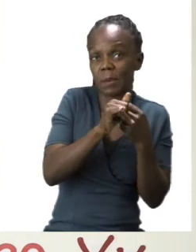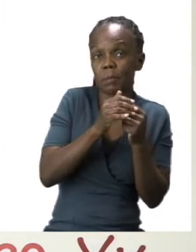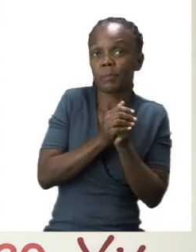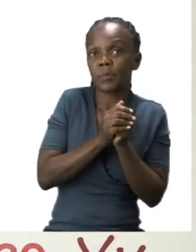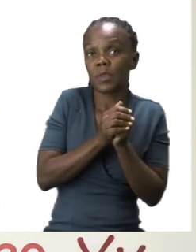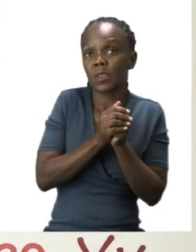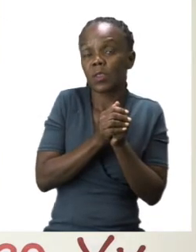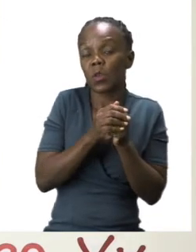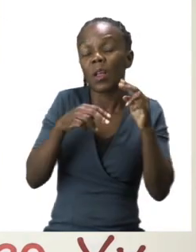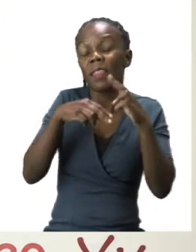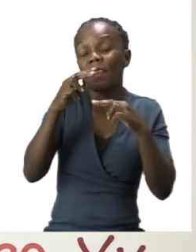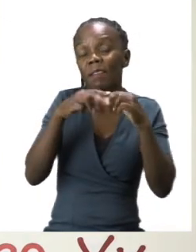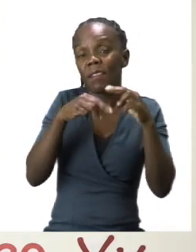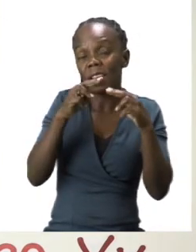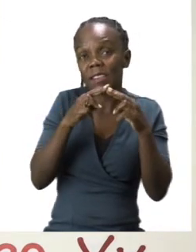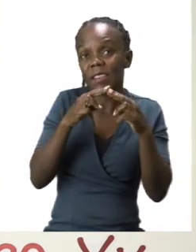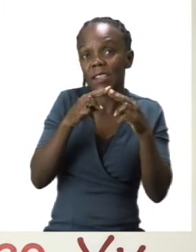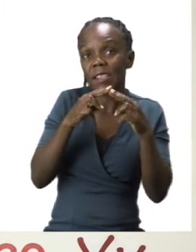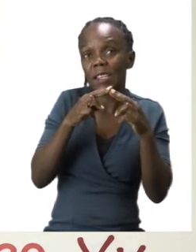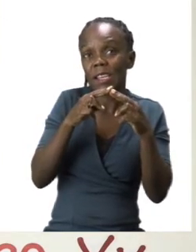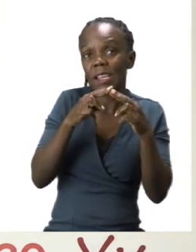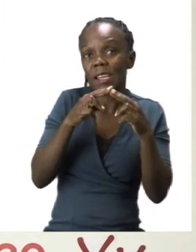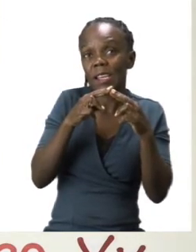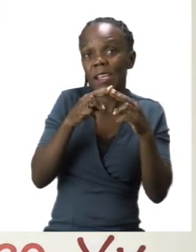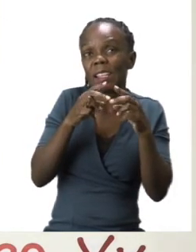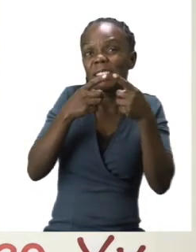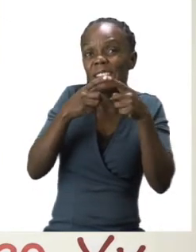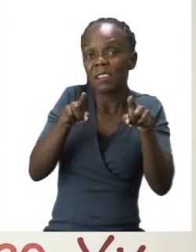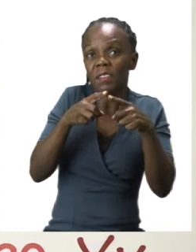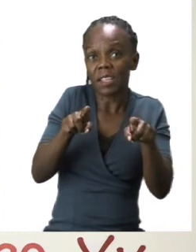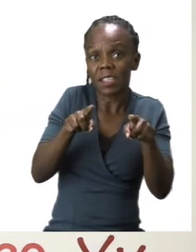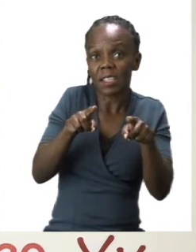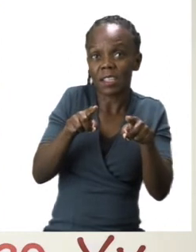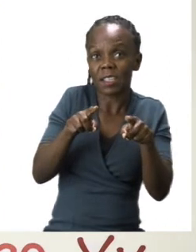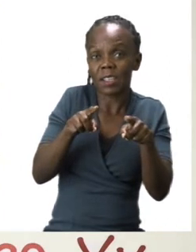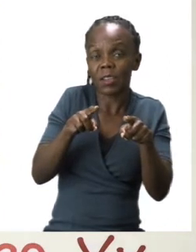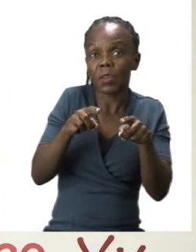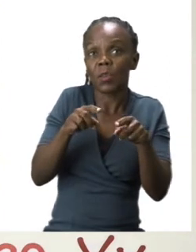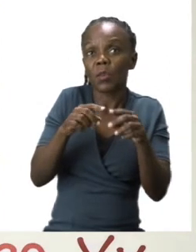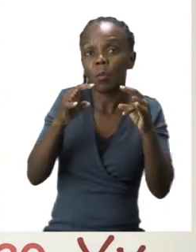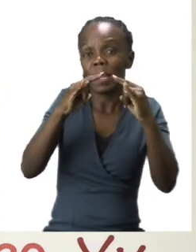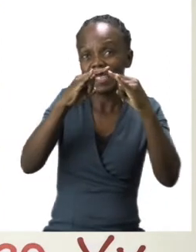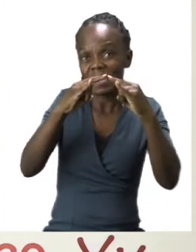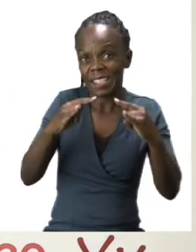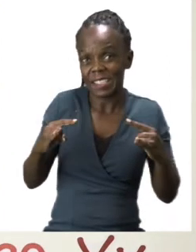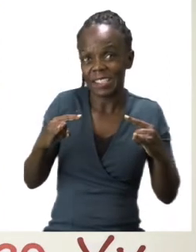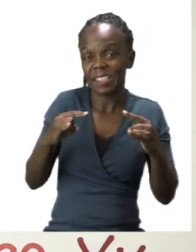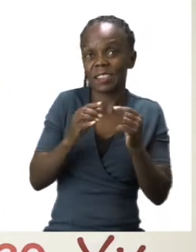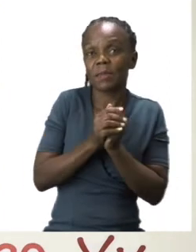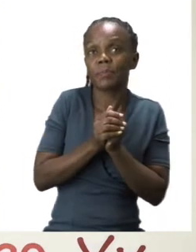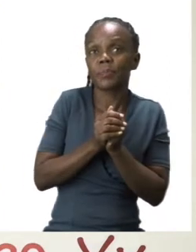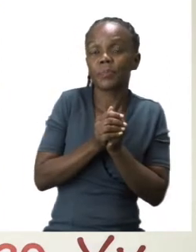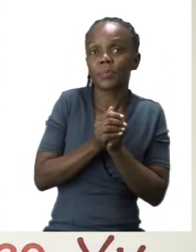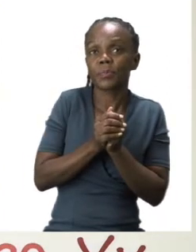you can pitch a tent anywhere, but especially outside. And last but not least,